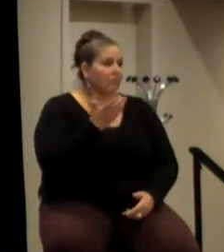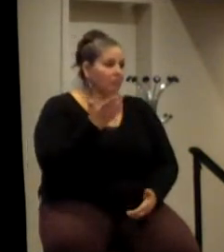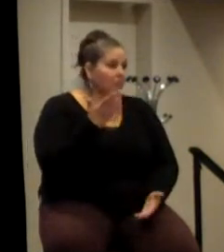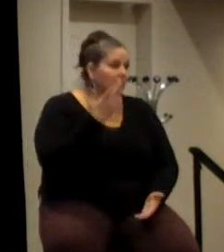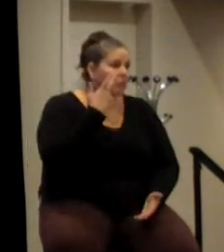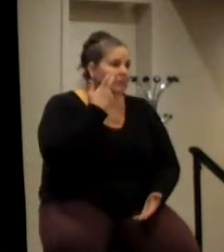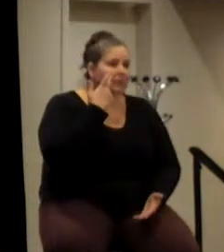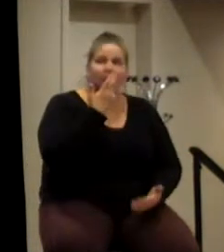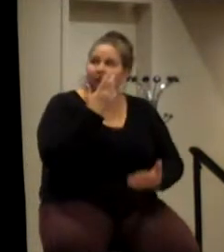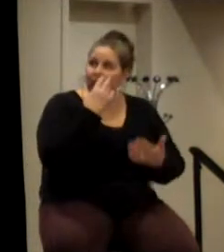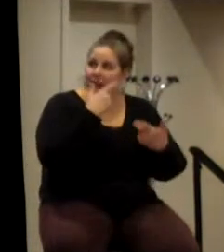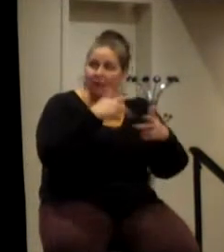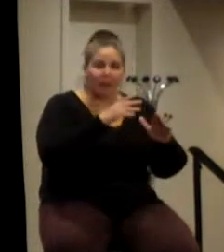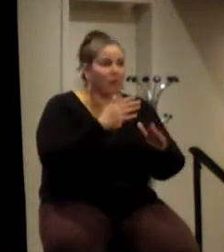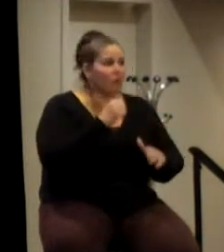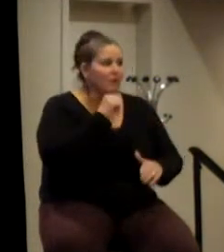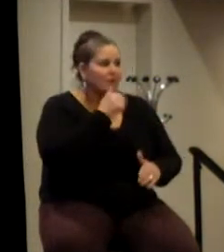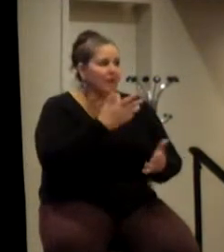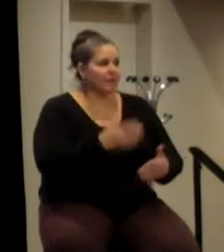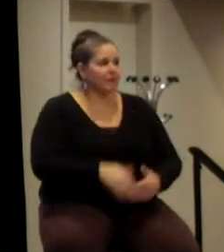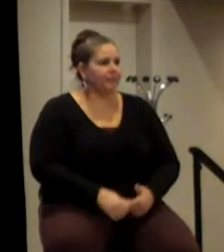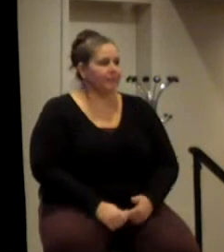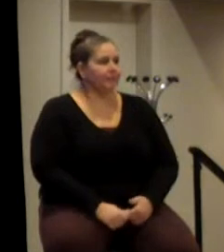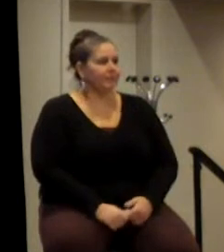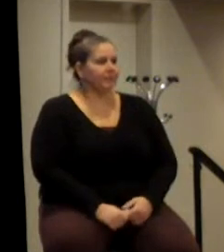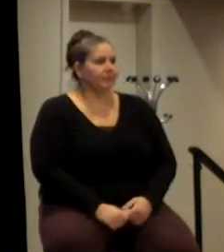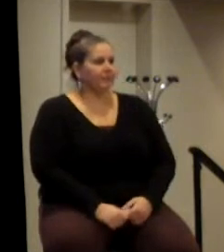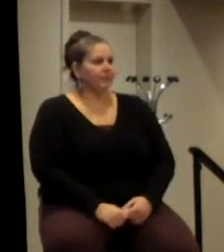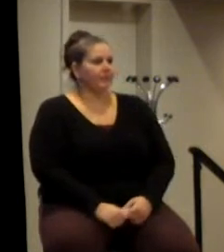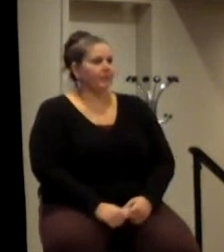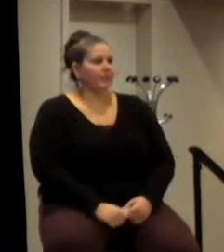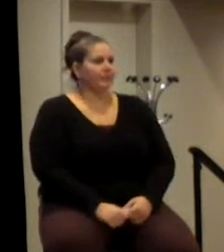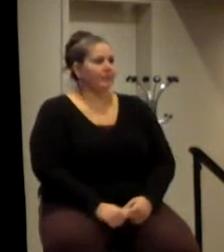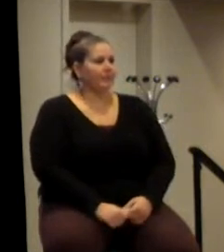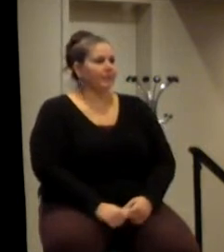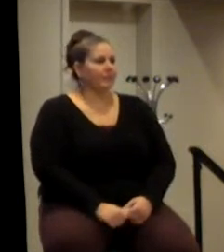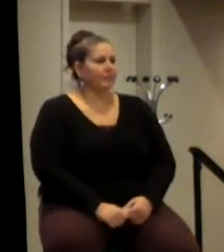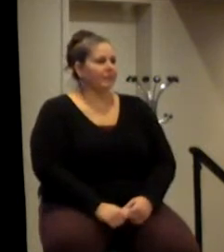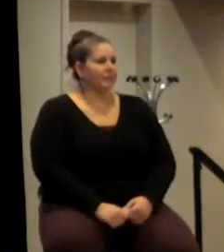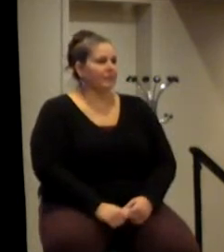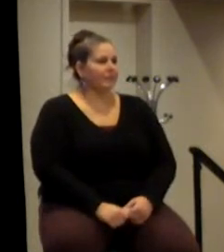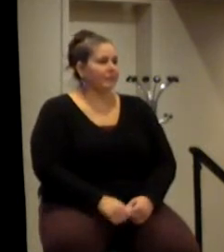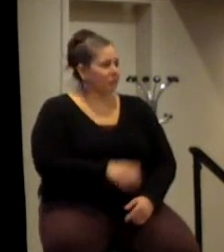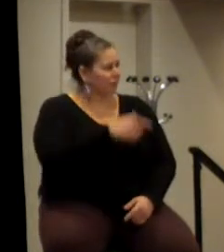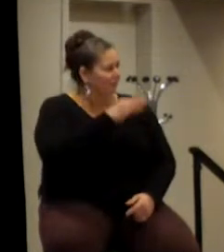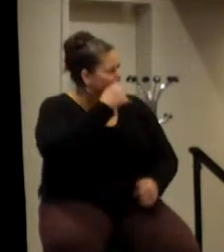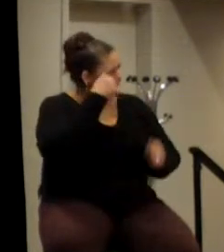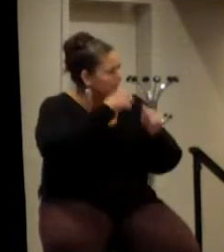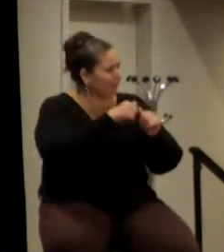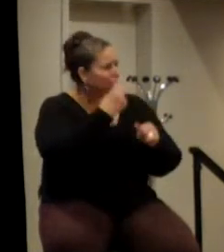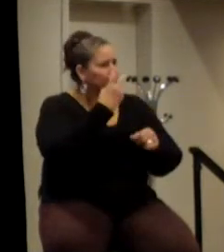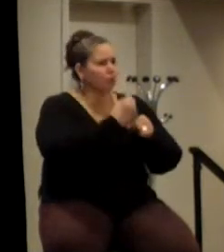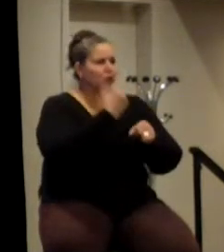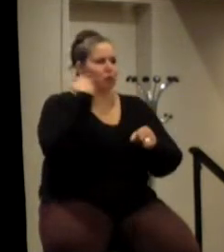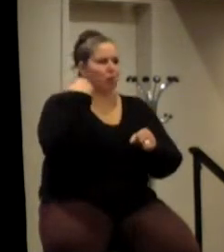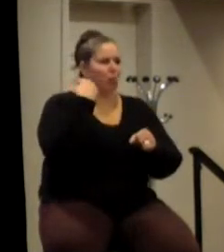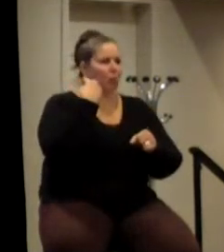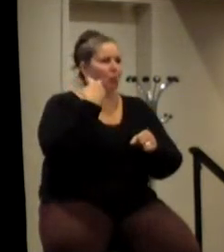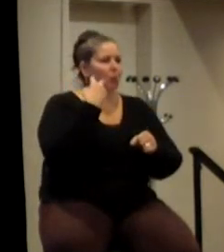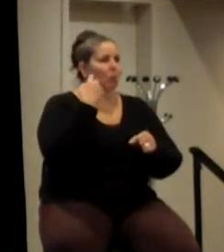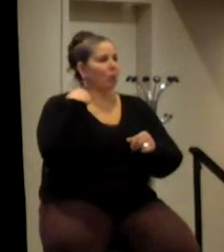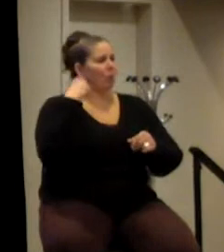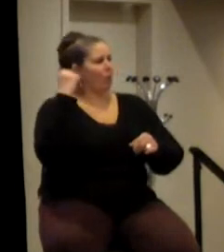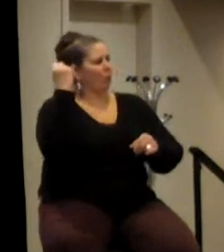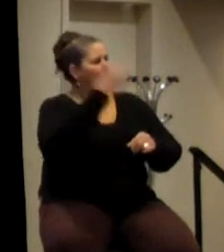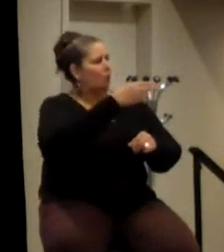opening pitch, and it was a strike. It was a great pitch. And so I don't know if I'll be able to throw a good one like that again, especially